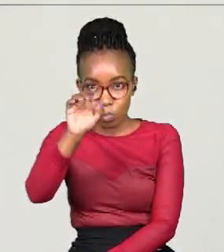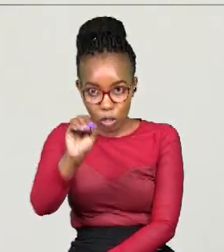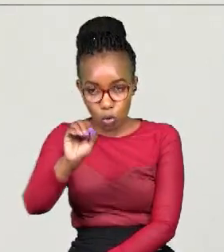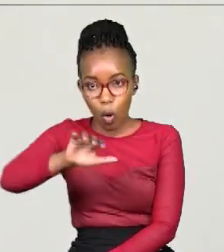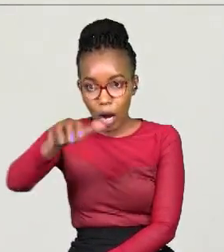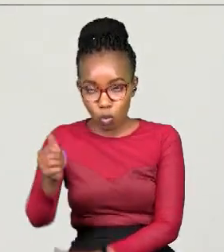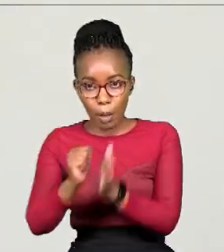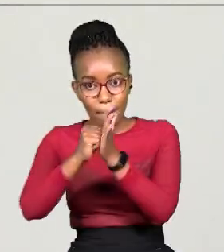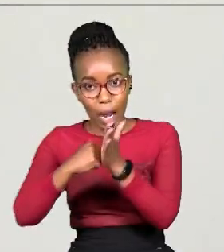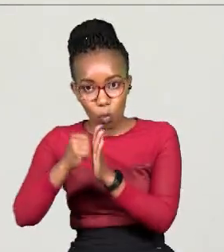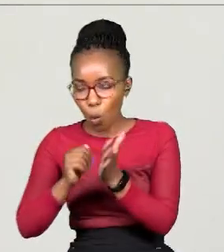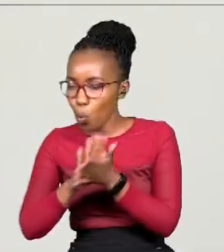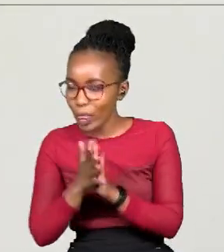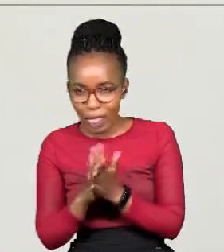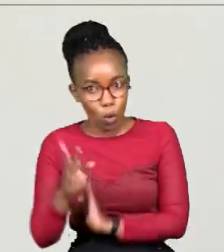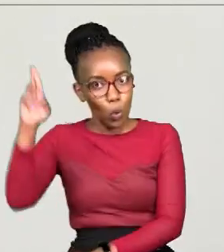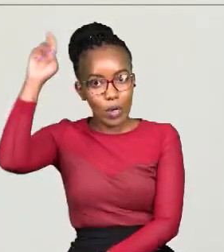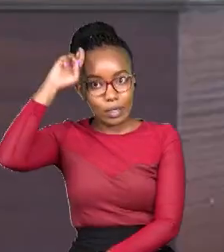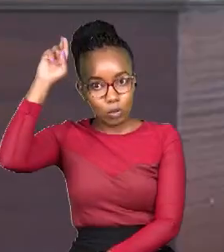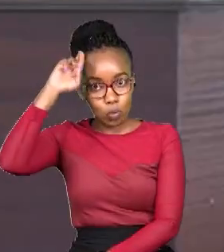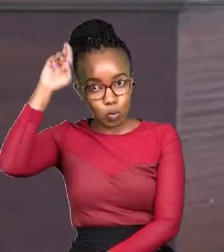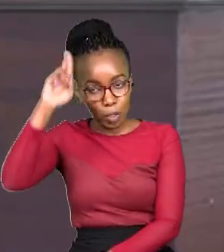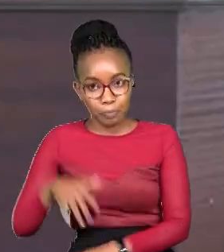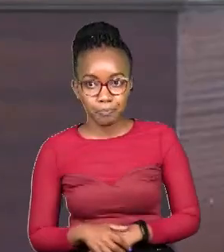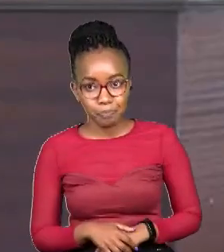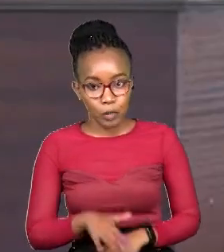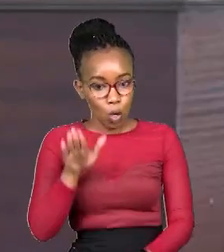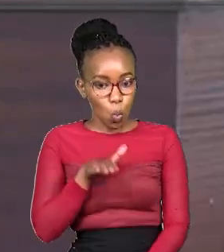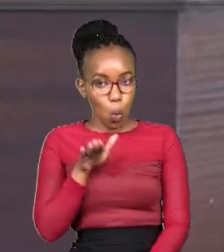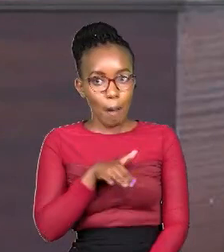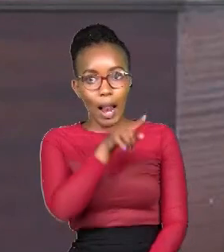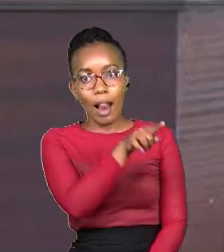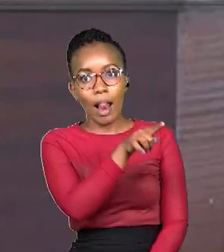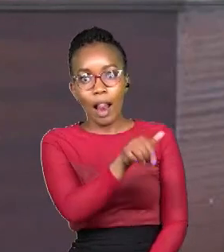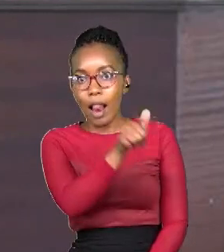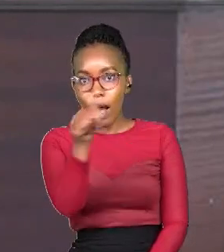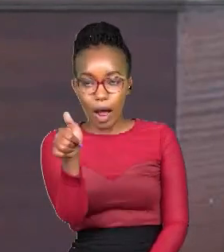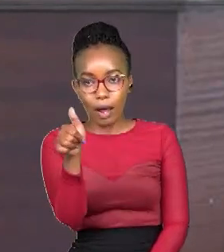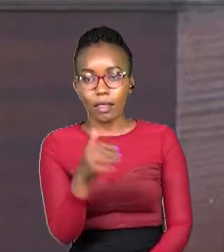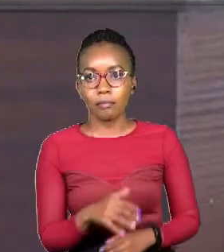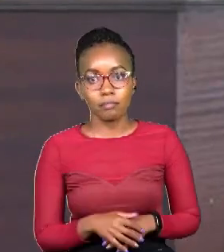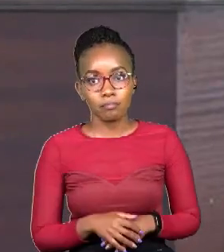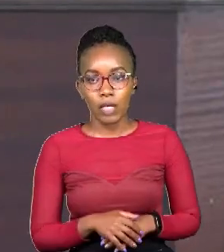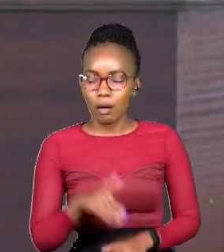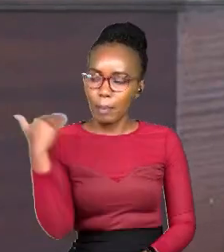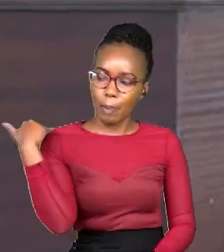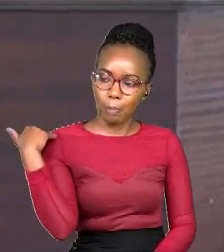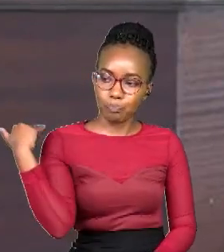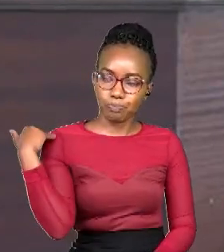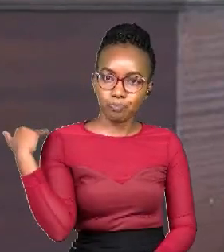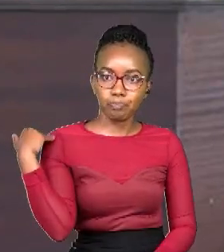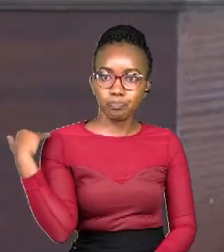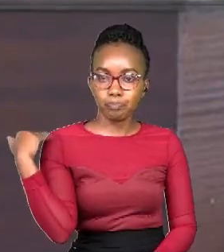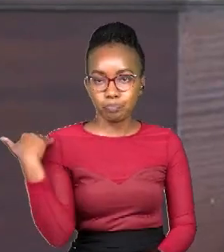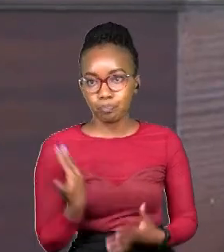Makueni, bila sababu zote ambayo ni kinyume cha sheria. Joanina was also faced with another count of creating disturbance in a manner likely